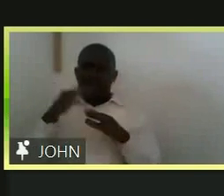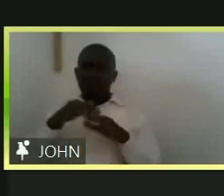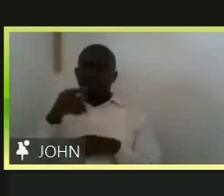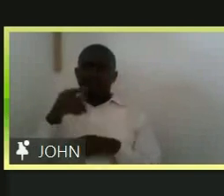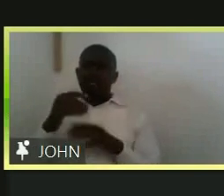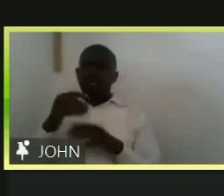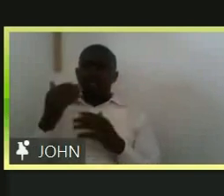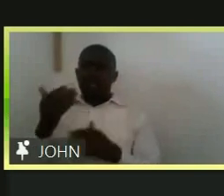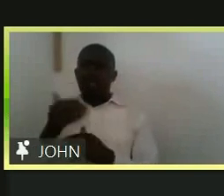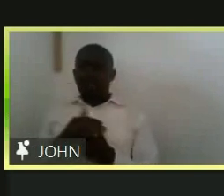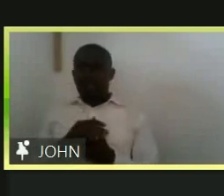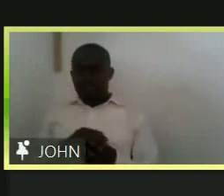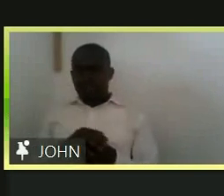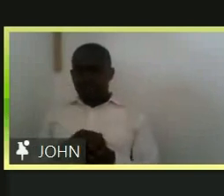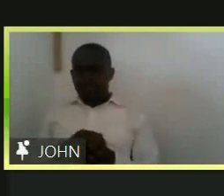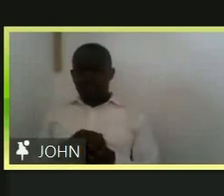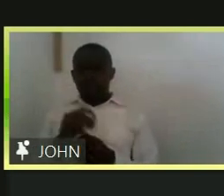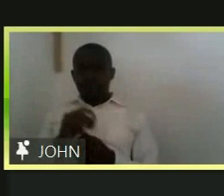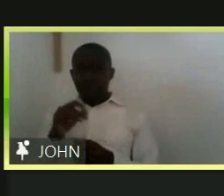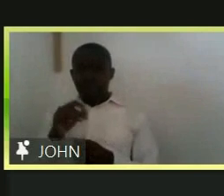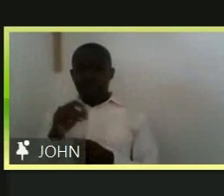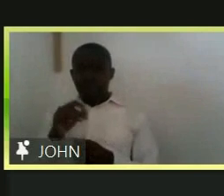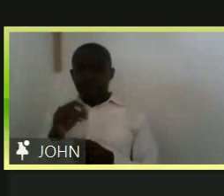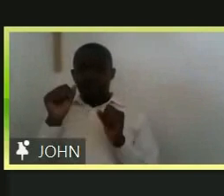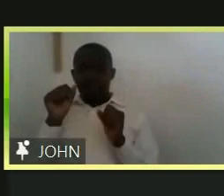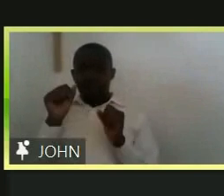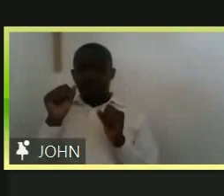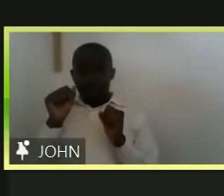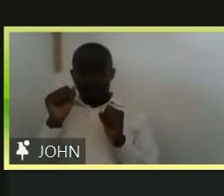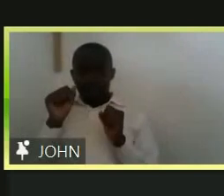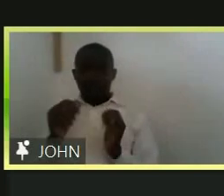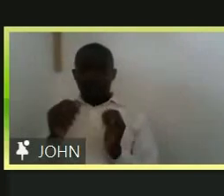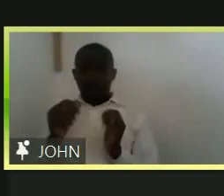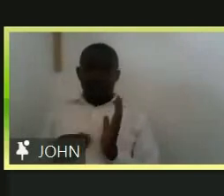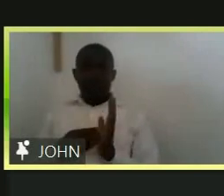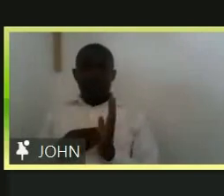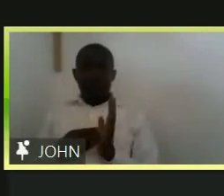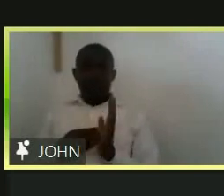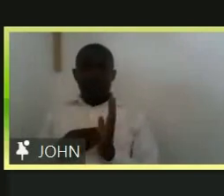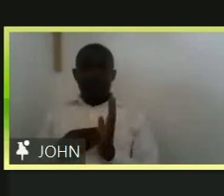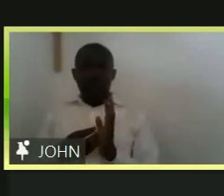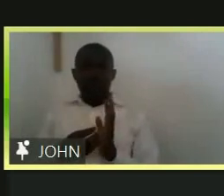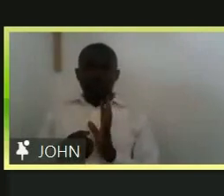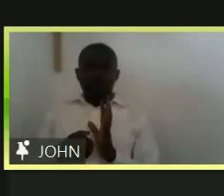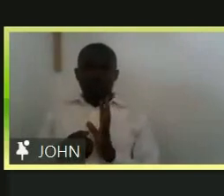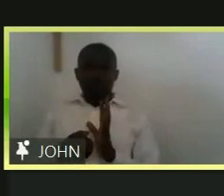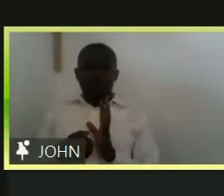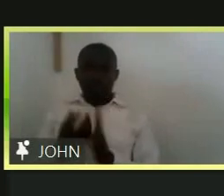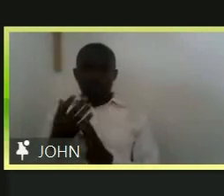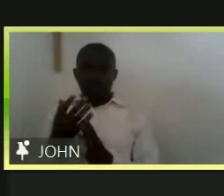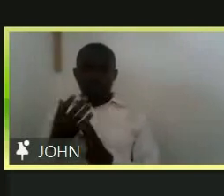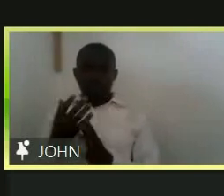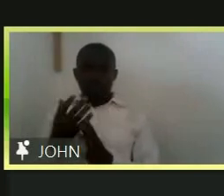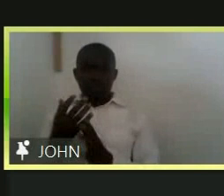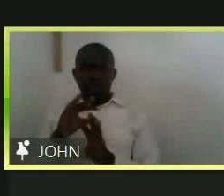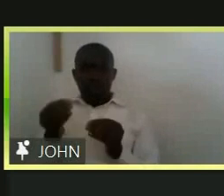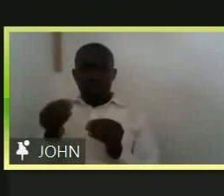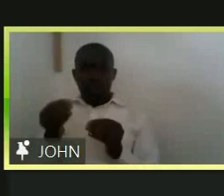If you can insert all just after the all health care